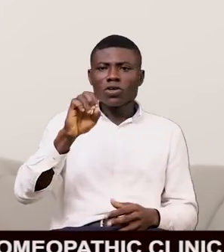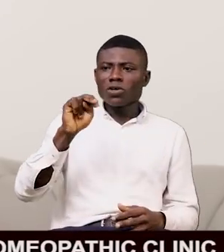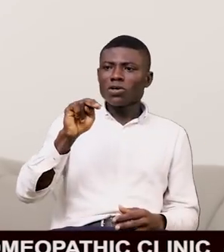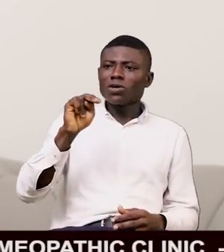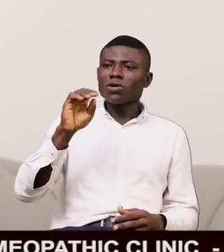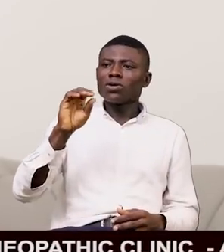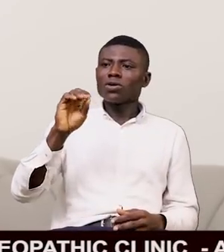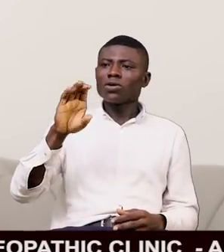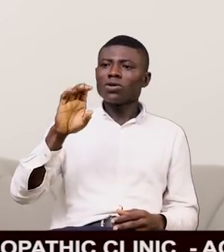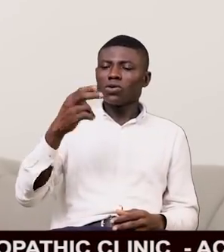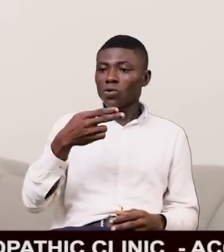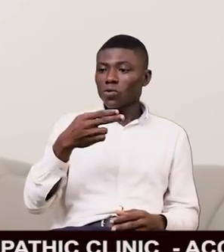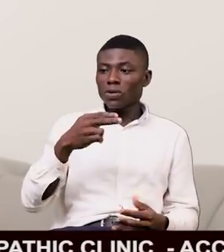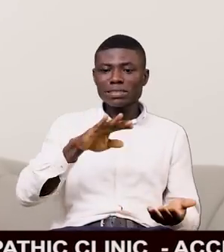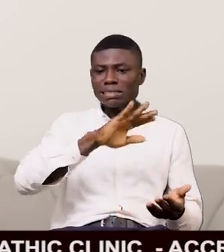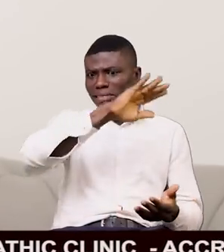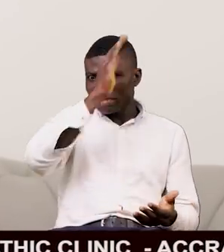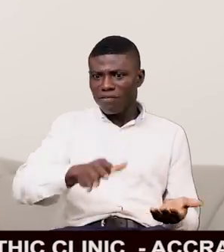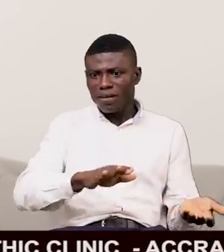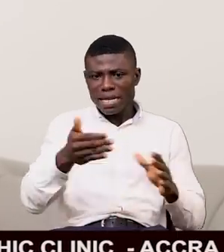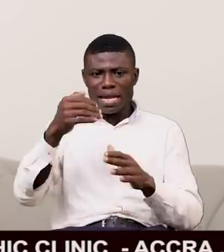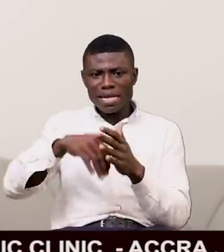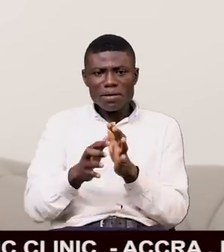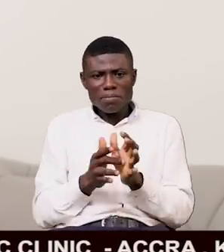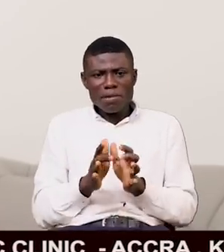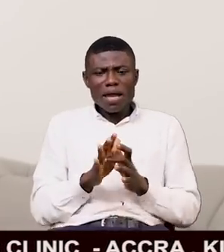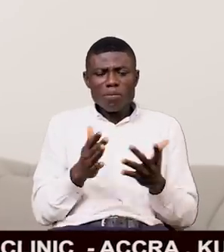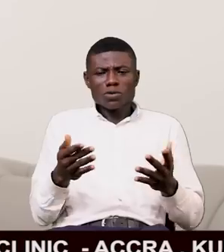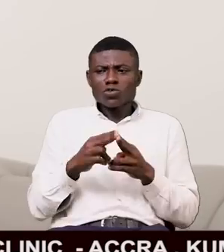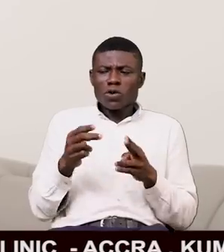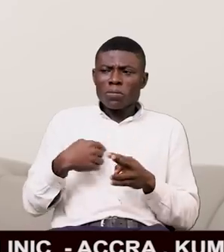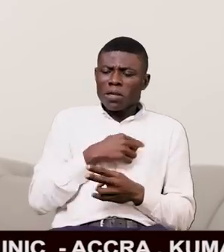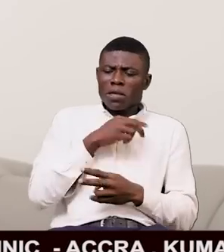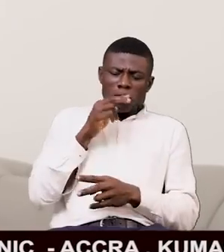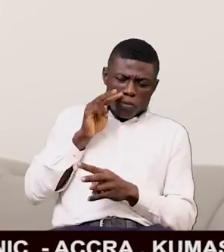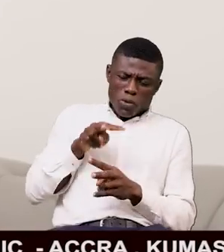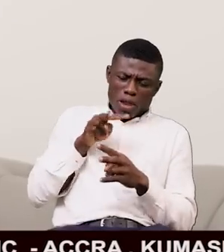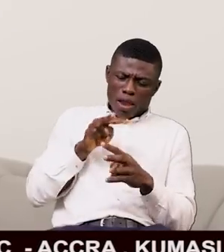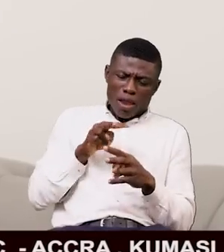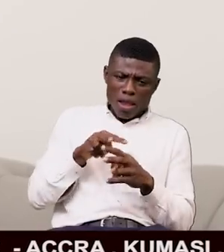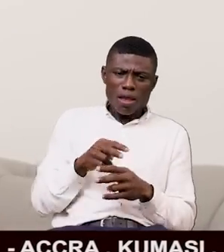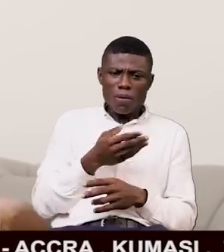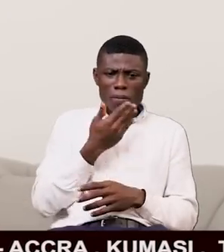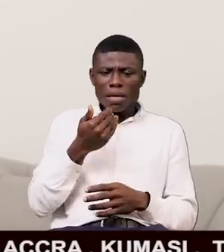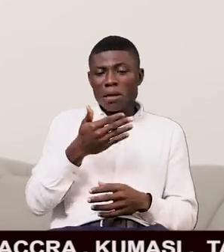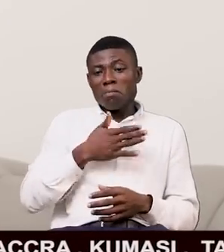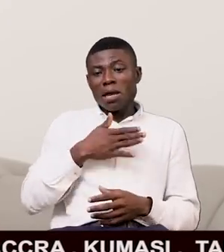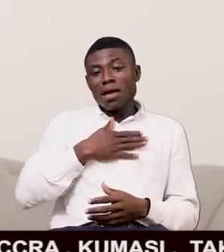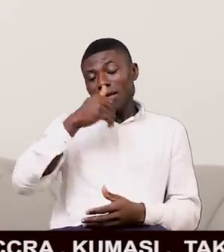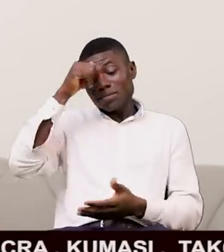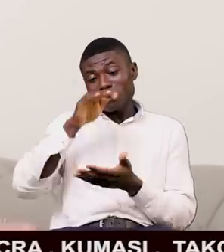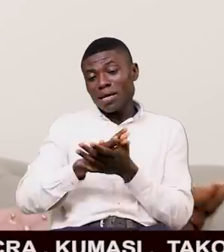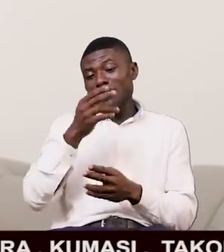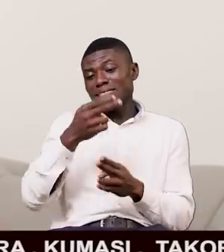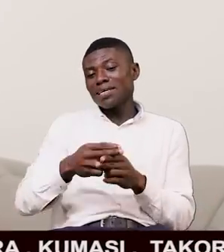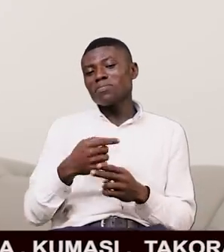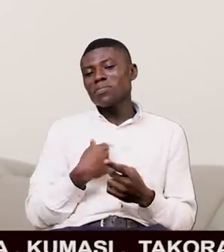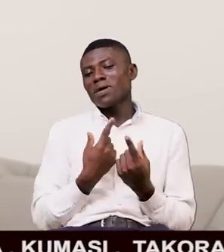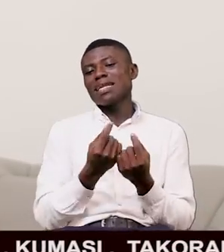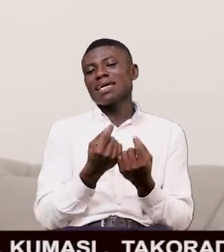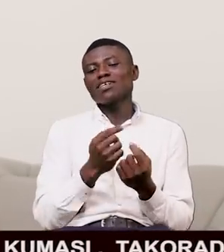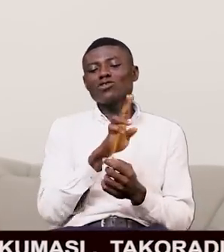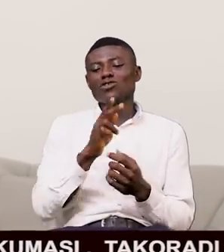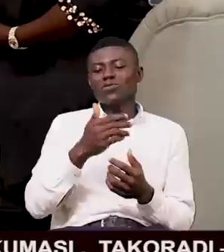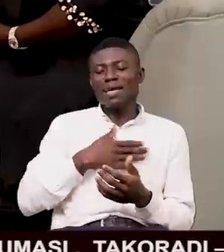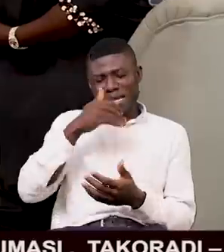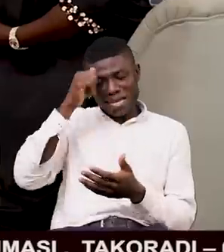wo wan ka wo wu anhwe nti me hwade ndi me se wo da bi esa akwa ye meku din dia e na me nyisu God of